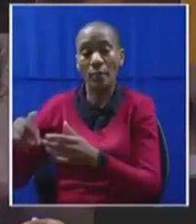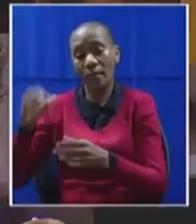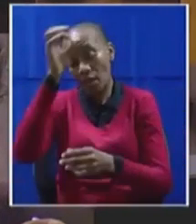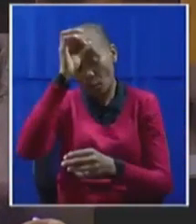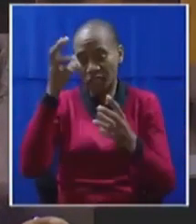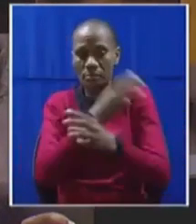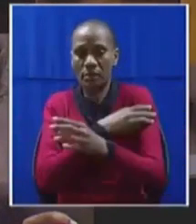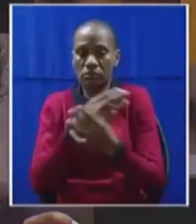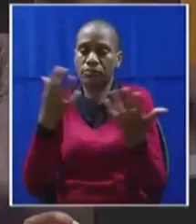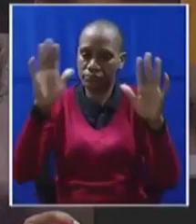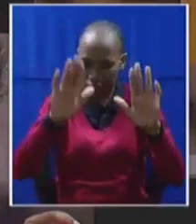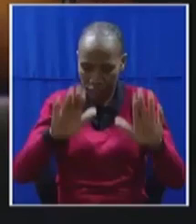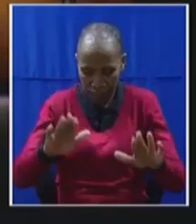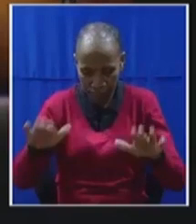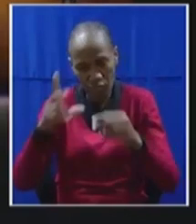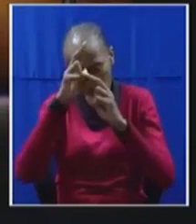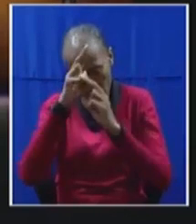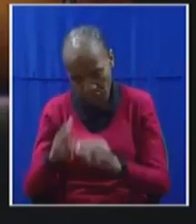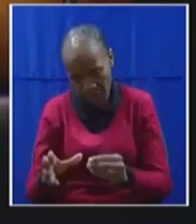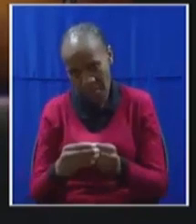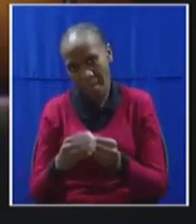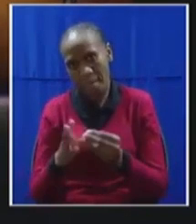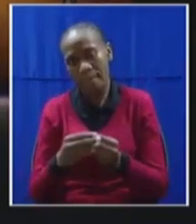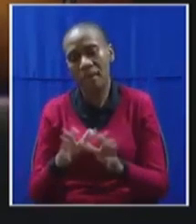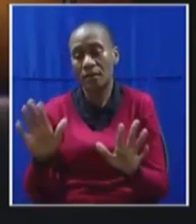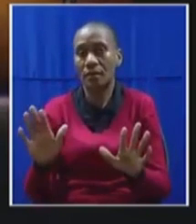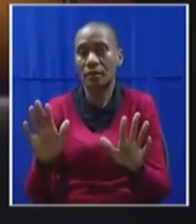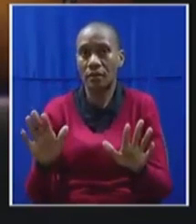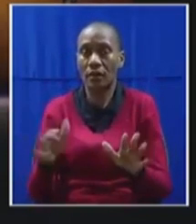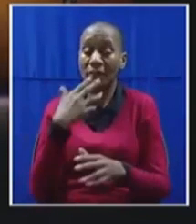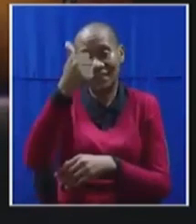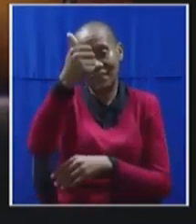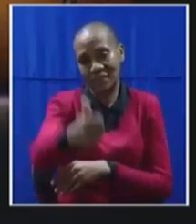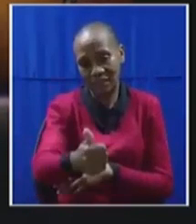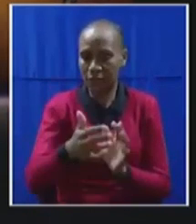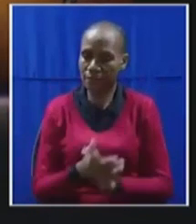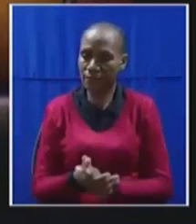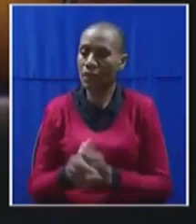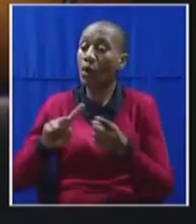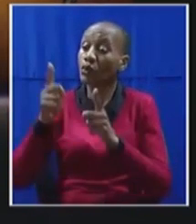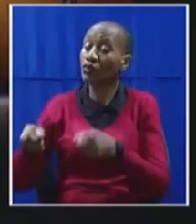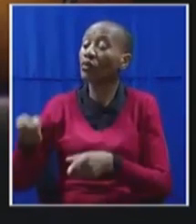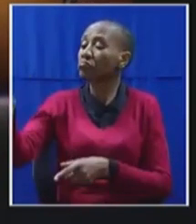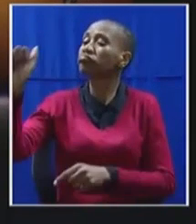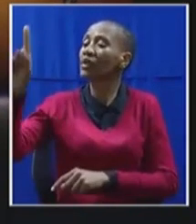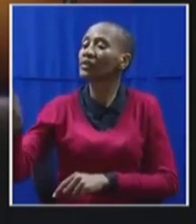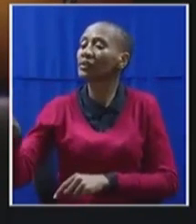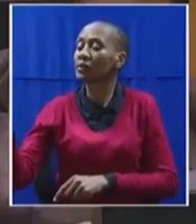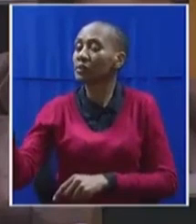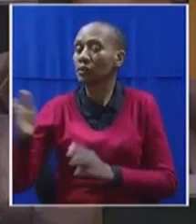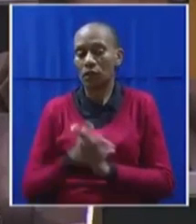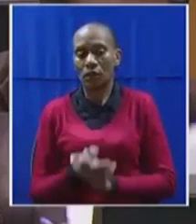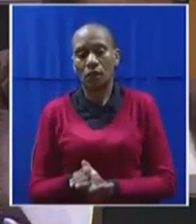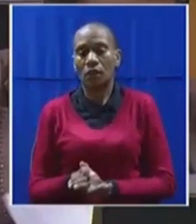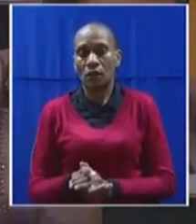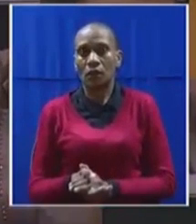management. Arrests have been made there. Honourable Kohler Barnard, can you take a seat? Certainly. What's the point of order, Honourable Member? Can the